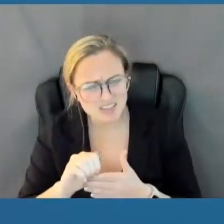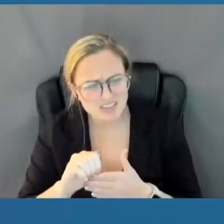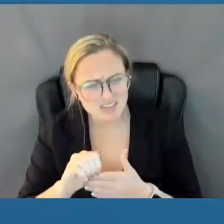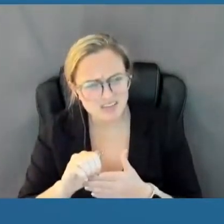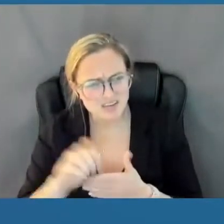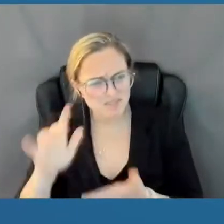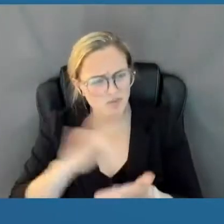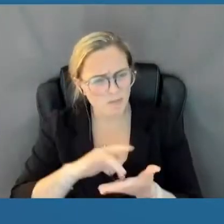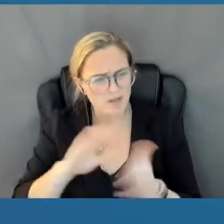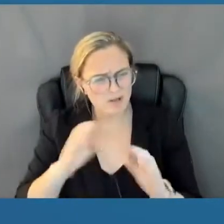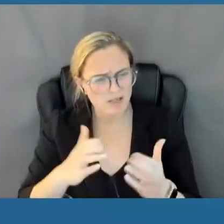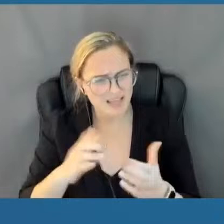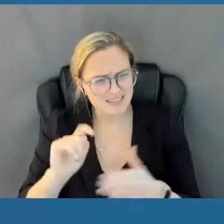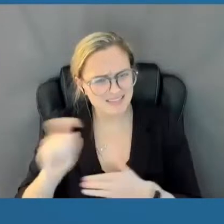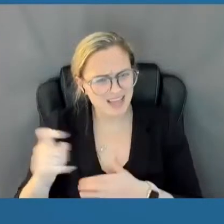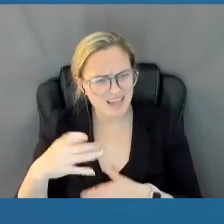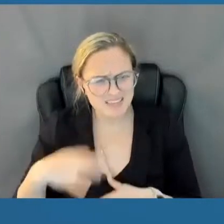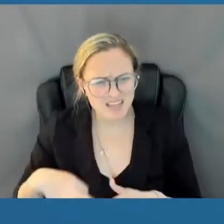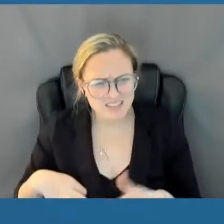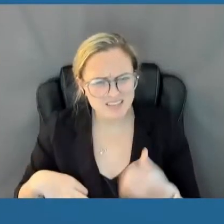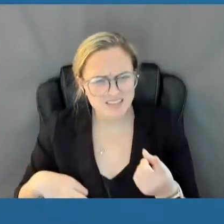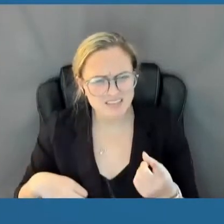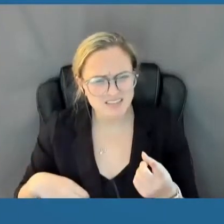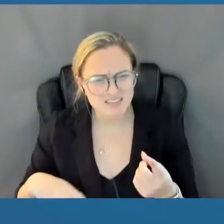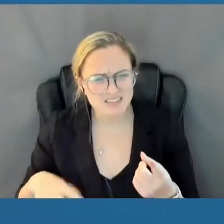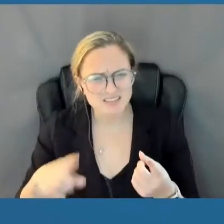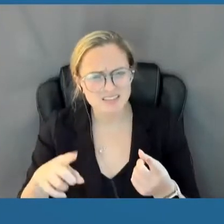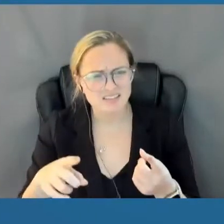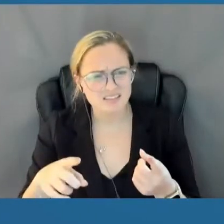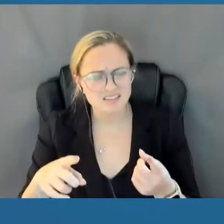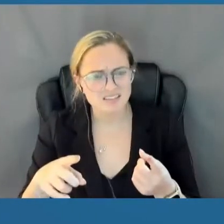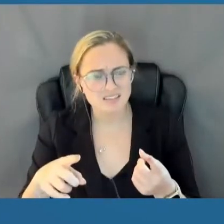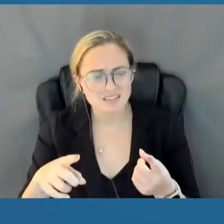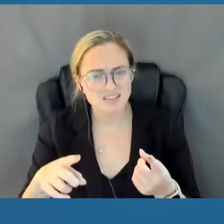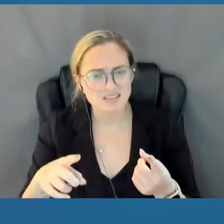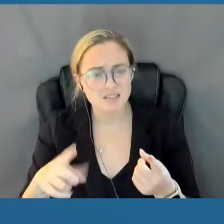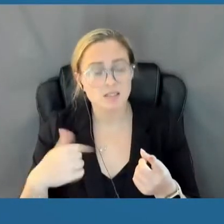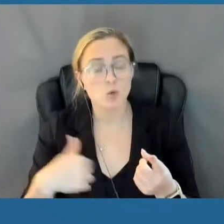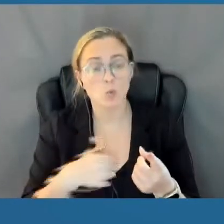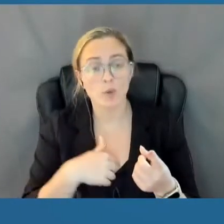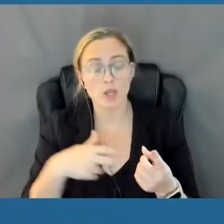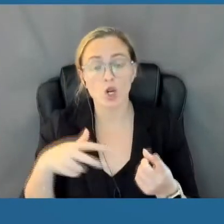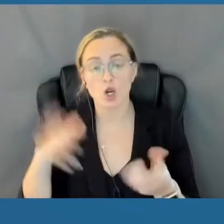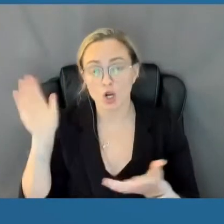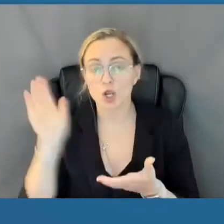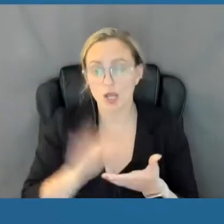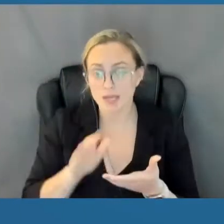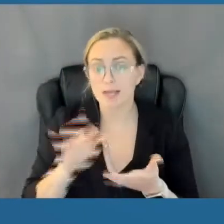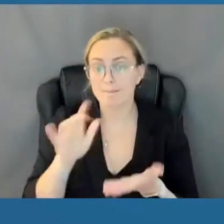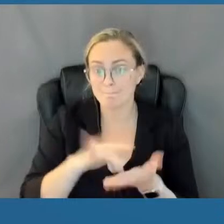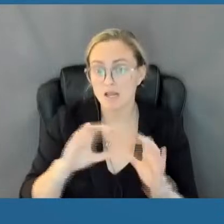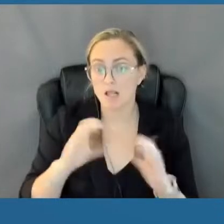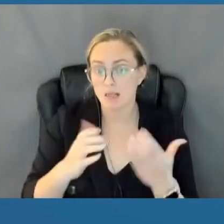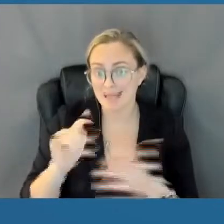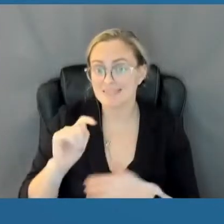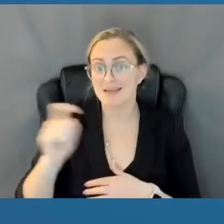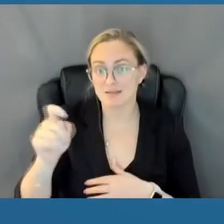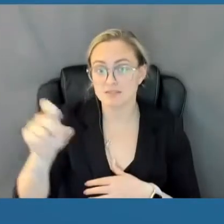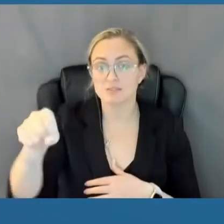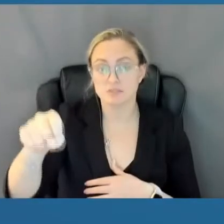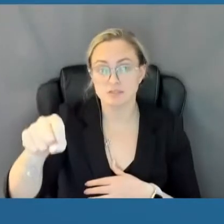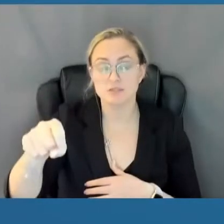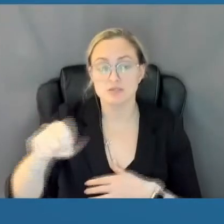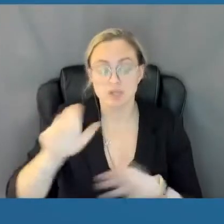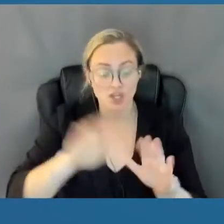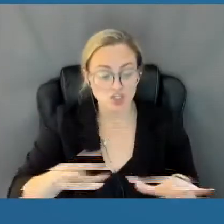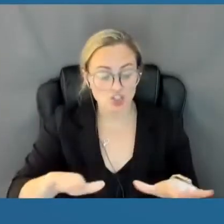tax cuts? Hell yes. Oh, yeah. Change? We are cutting middle-class taxes. The child tax